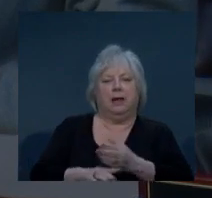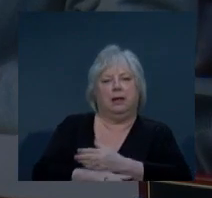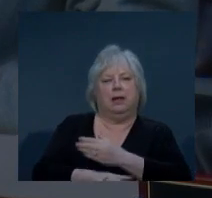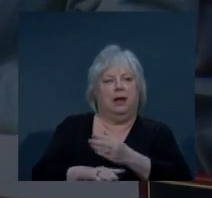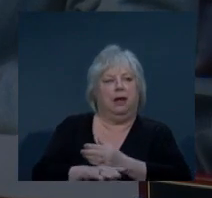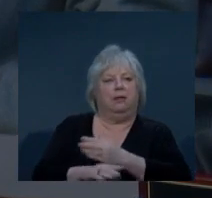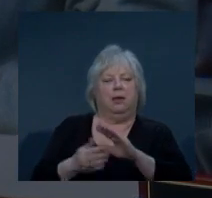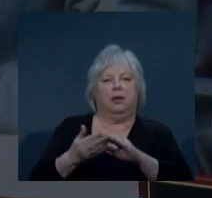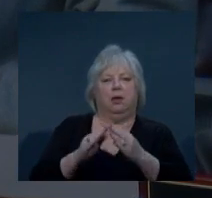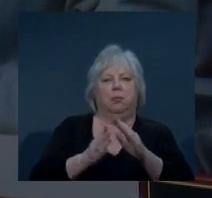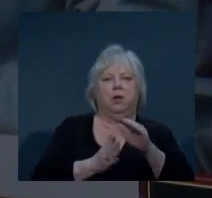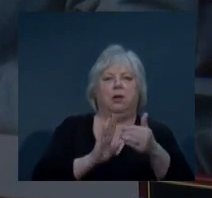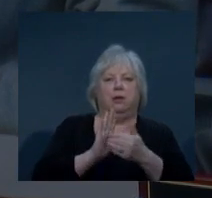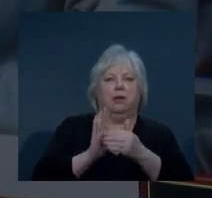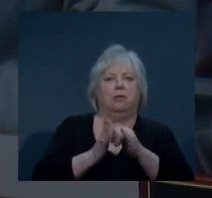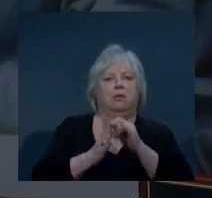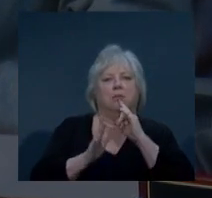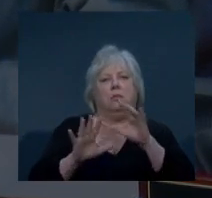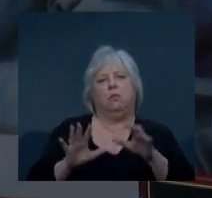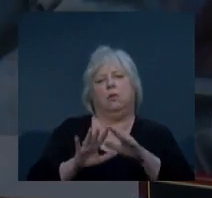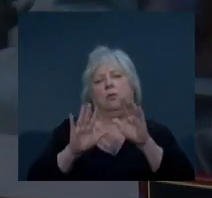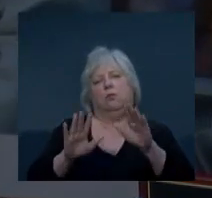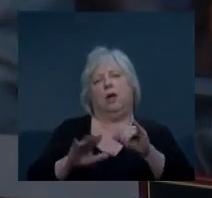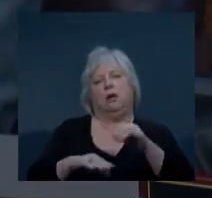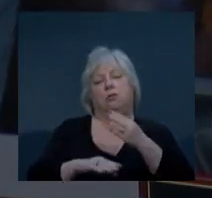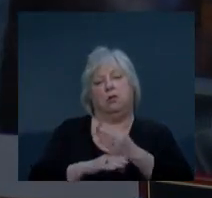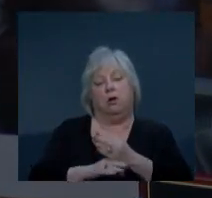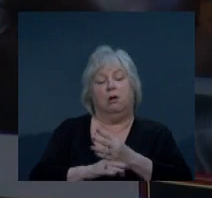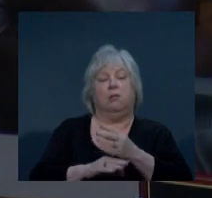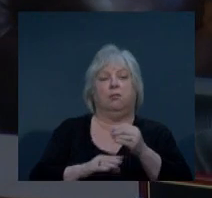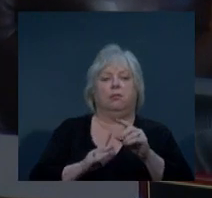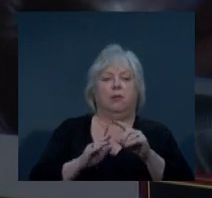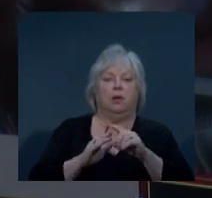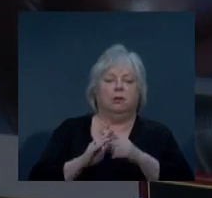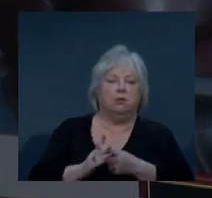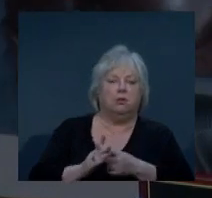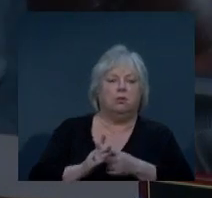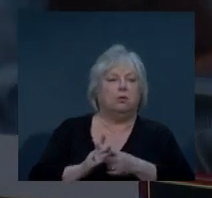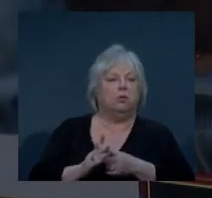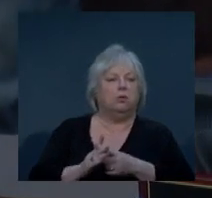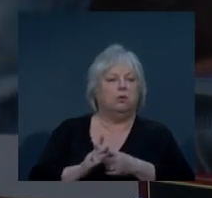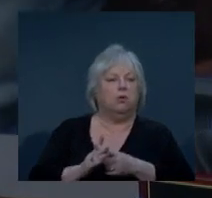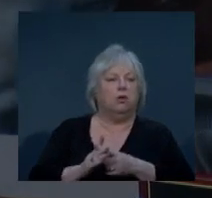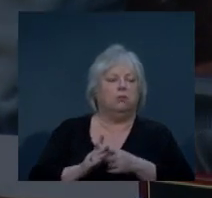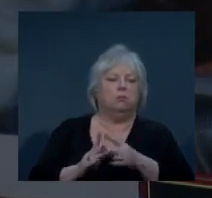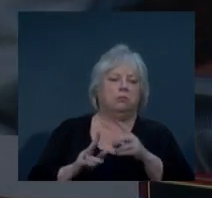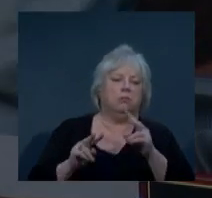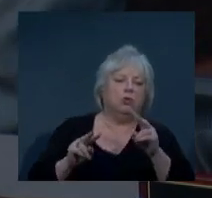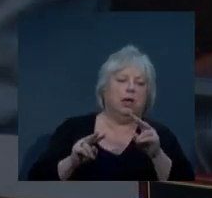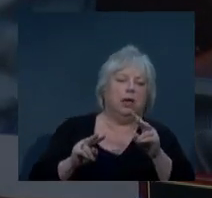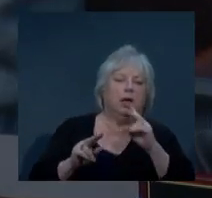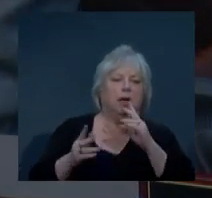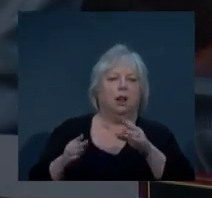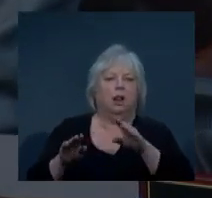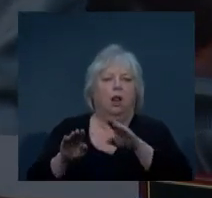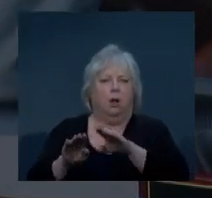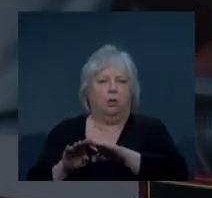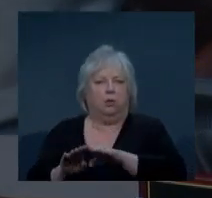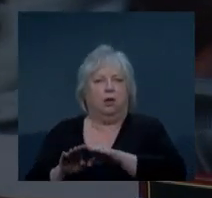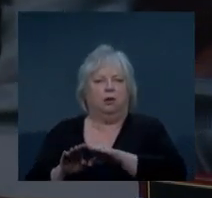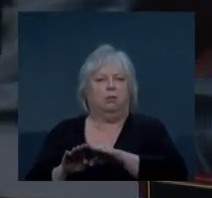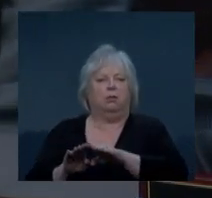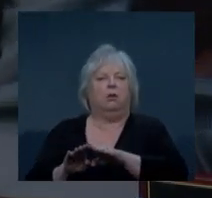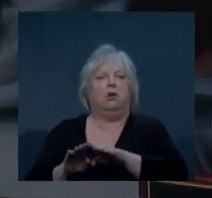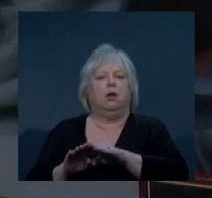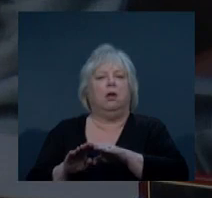enhancing those community centers that are doing a great job and start looking at phasing out, like we're doing at golf courses, the ones that aren't